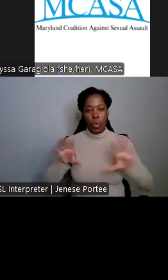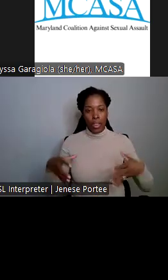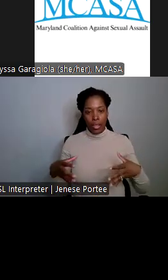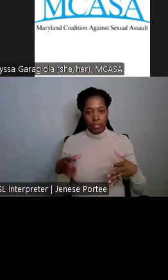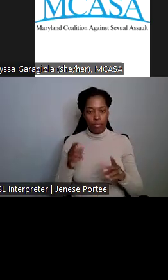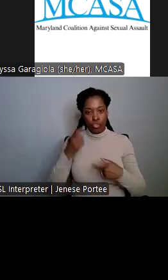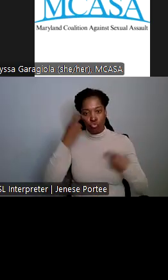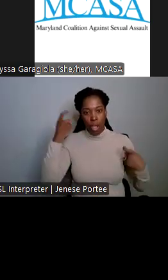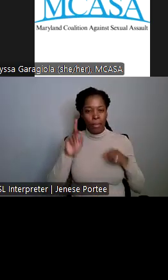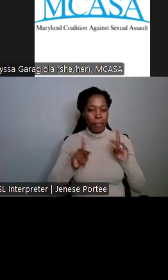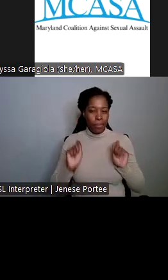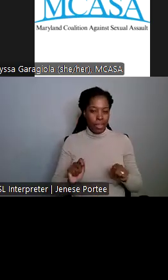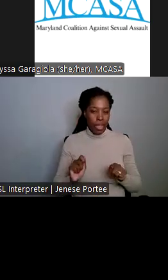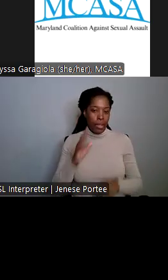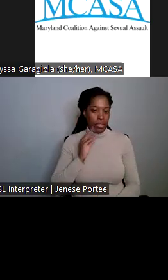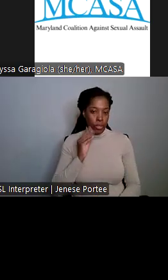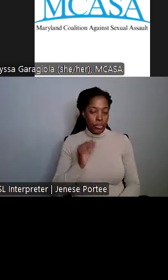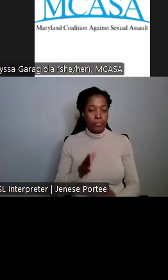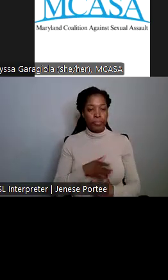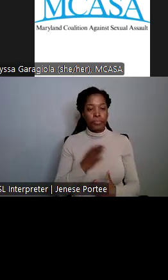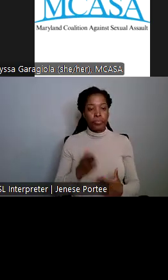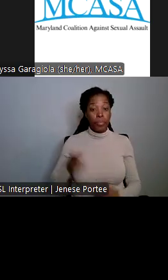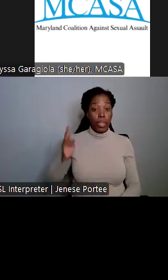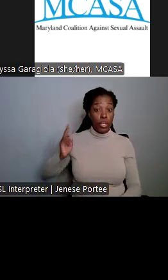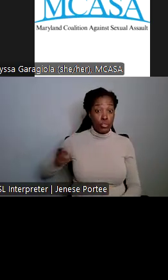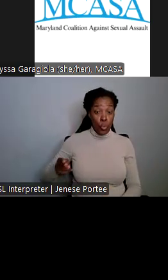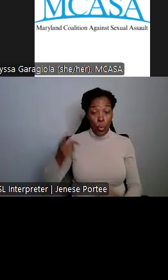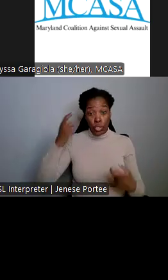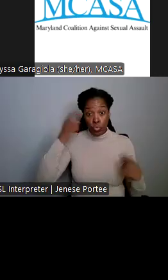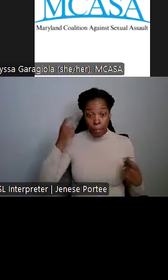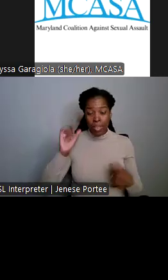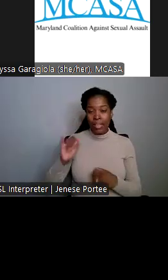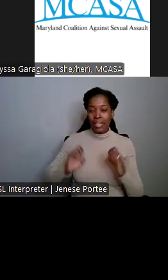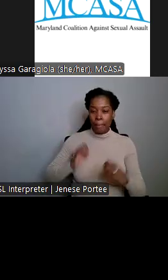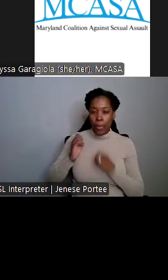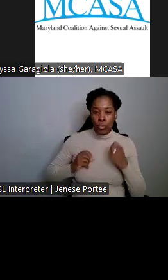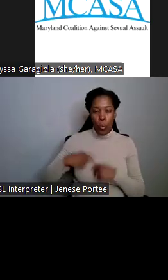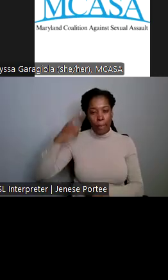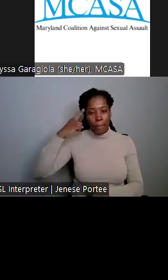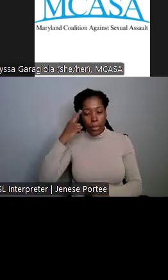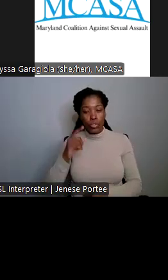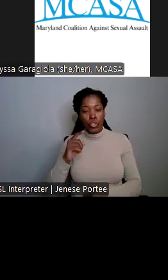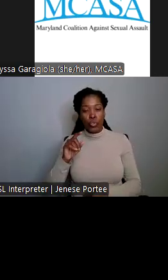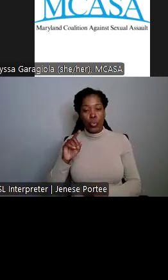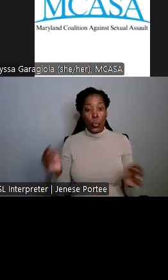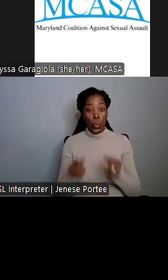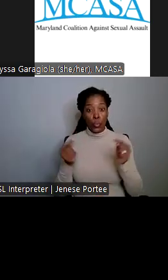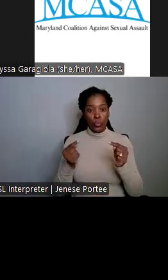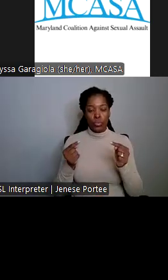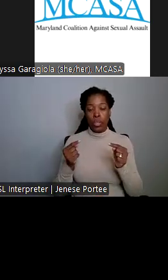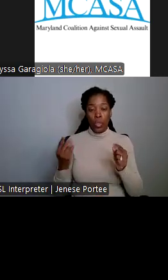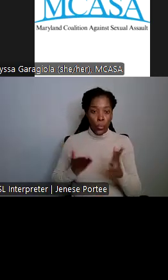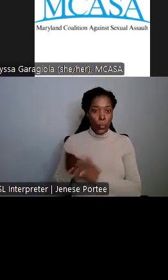Historic trauma is emotional and psychological wounds over the lifespan and across